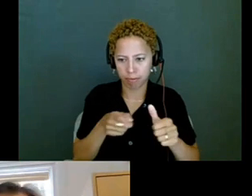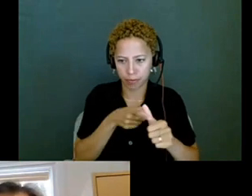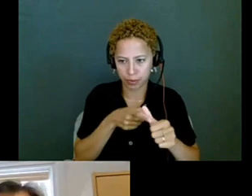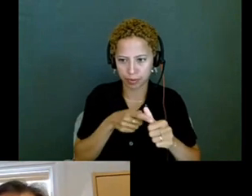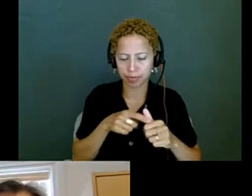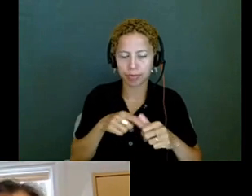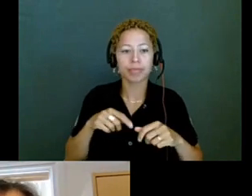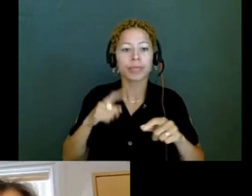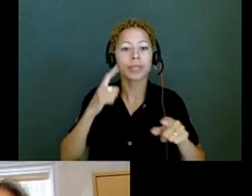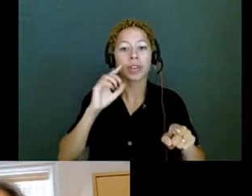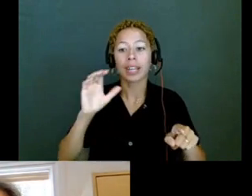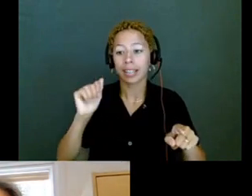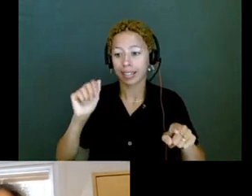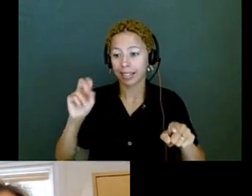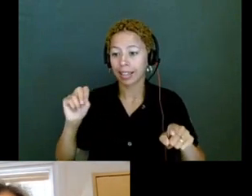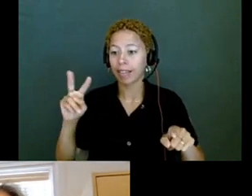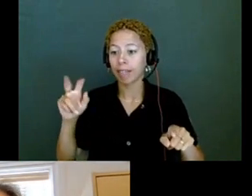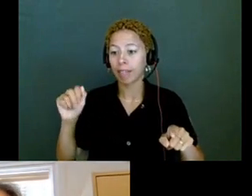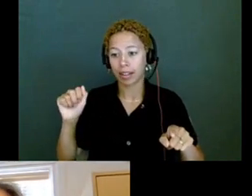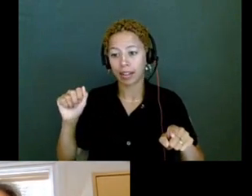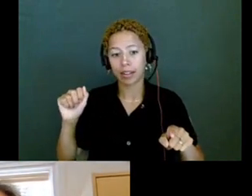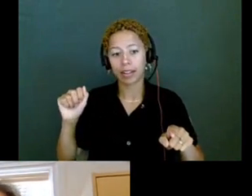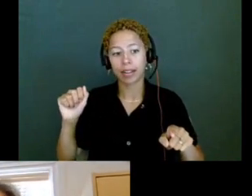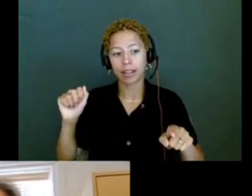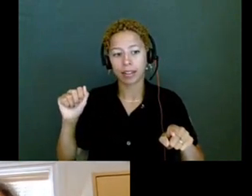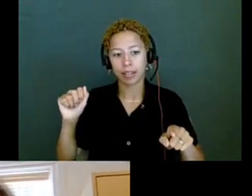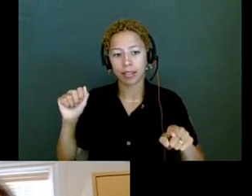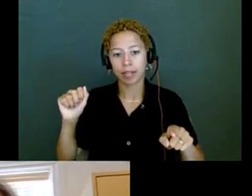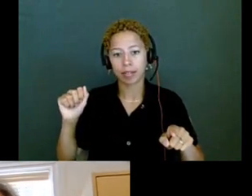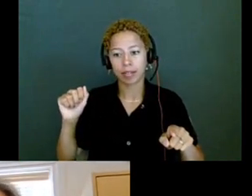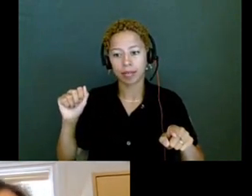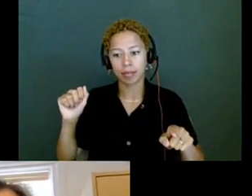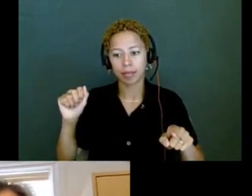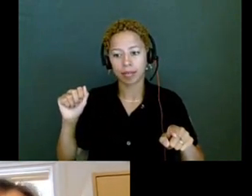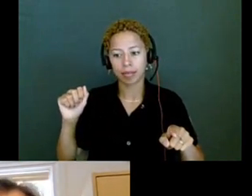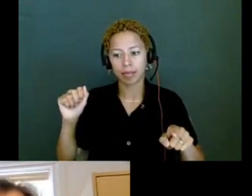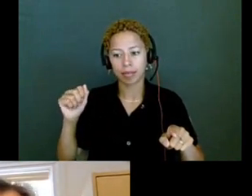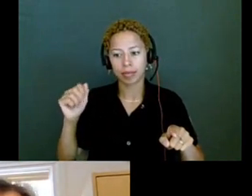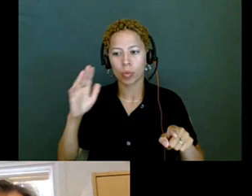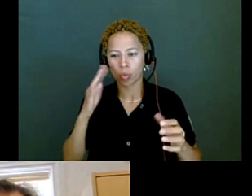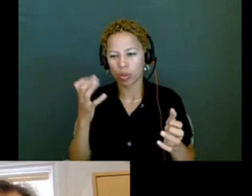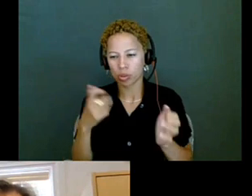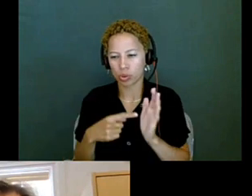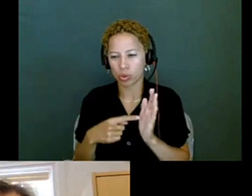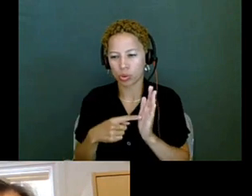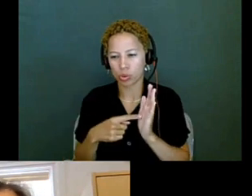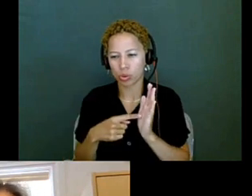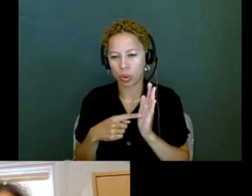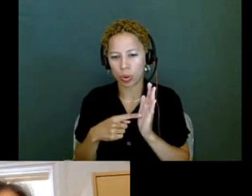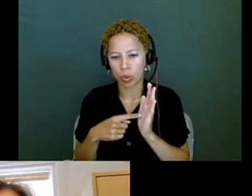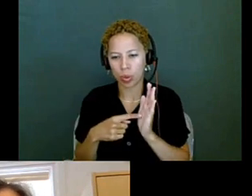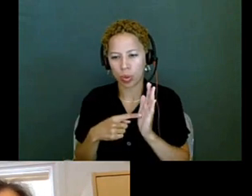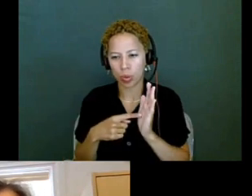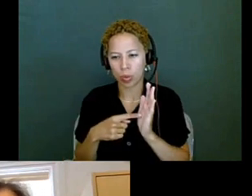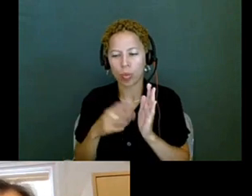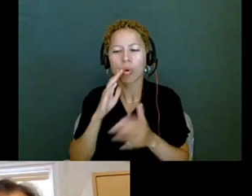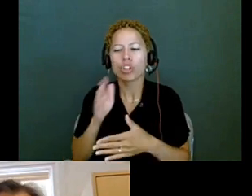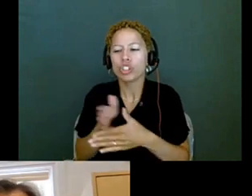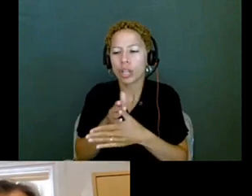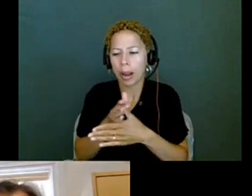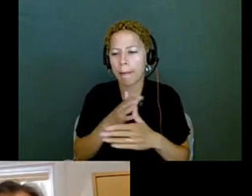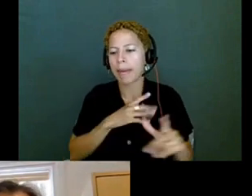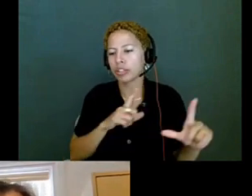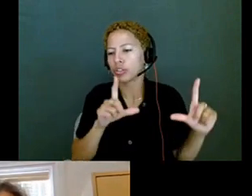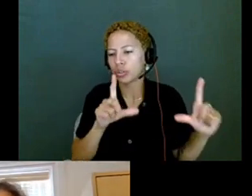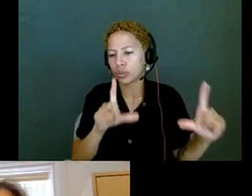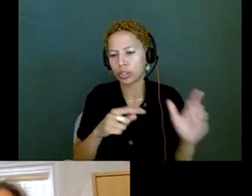rather than create numerous slides here so that I can click and show, I'll share my screen and walk through, and